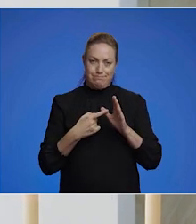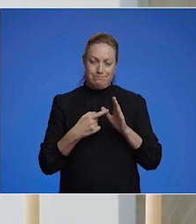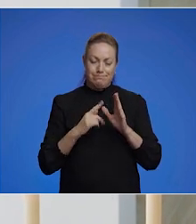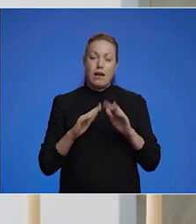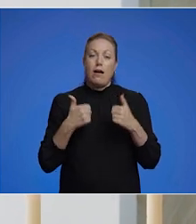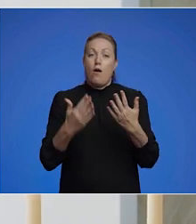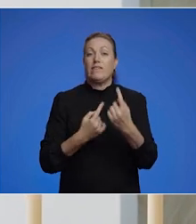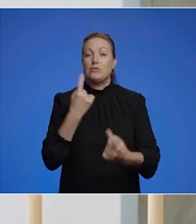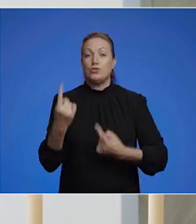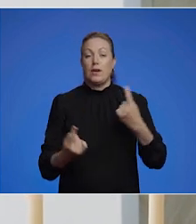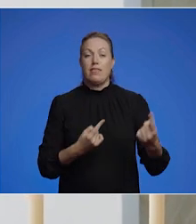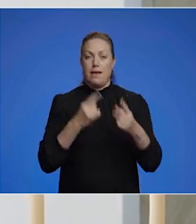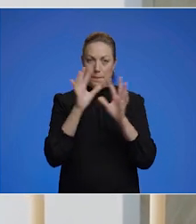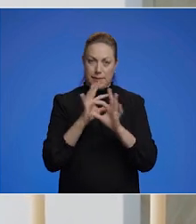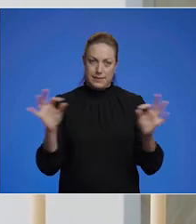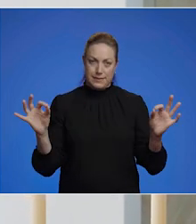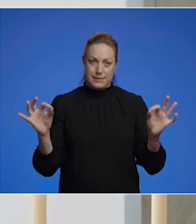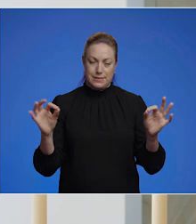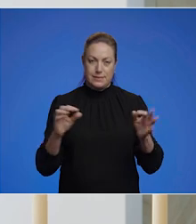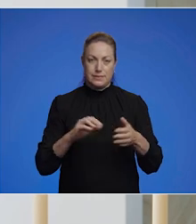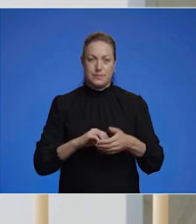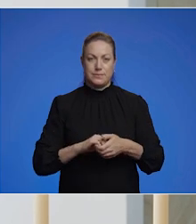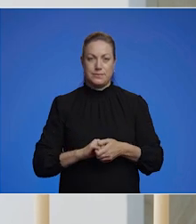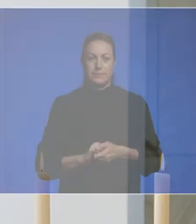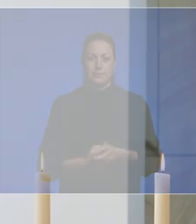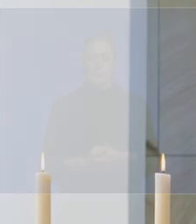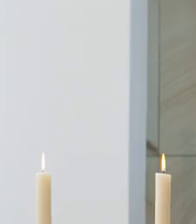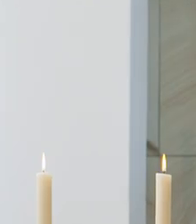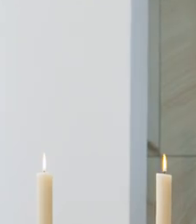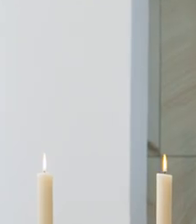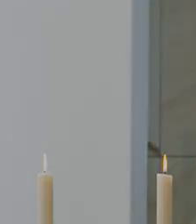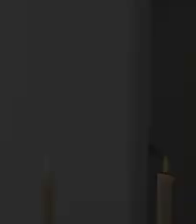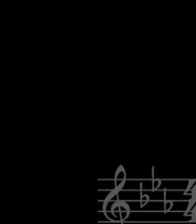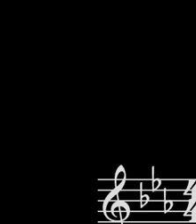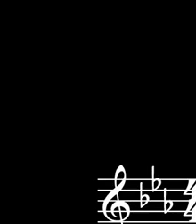spirit. Let us offer each other the sign of peace.